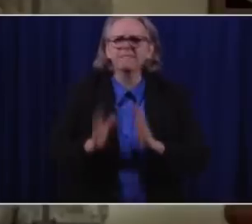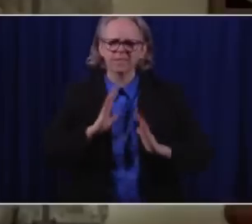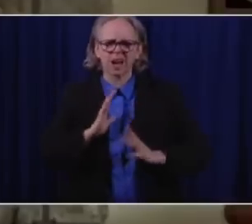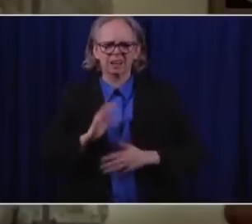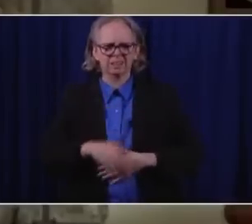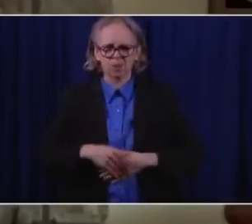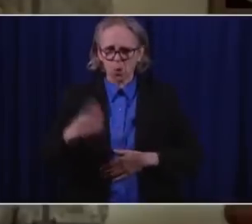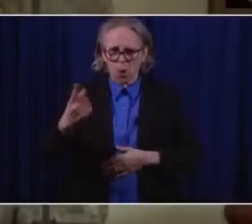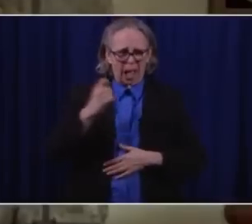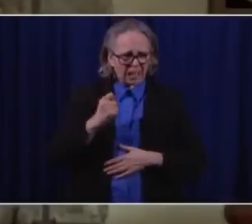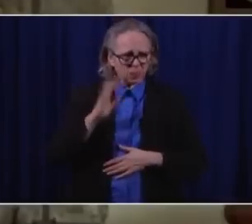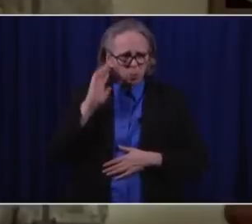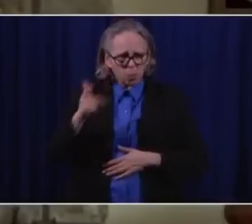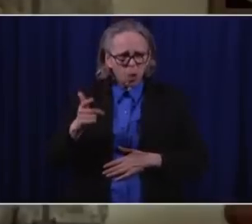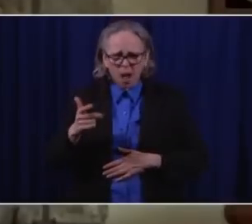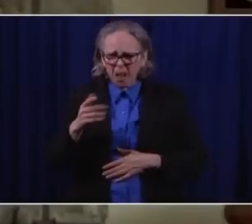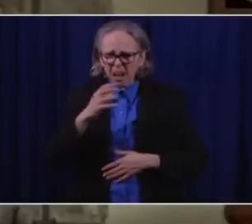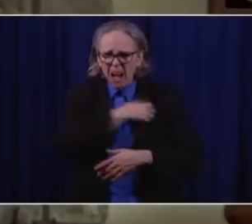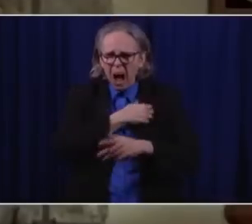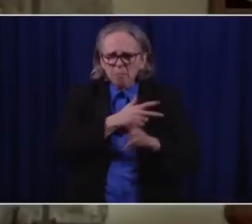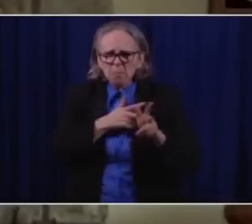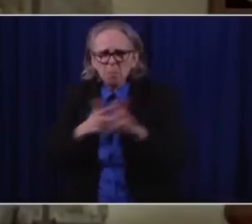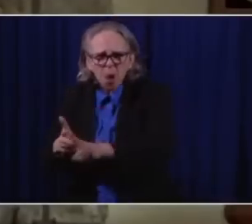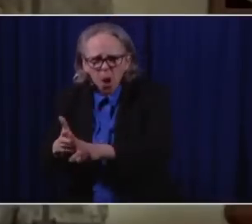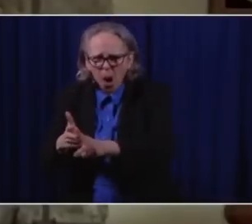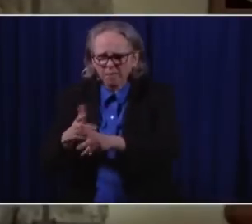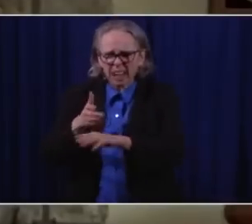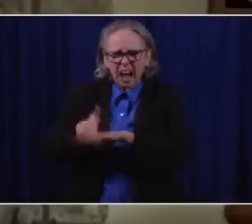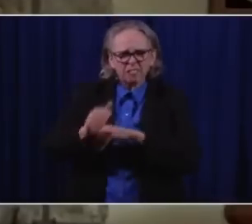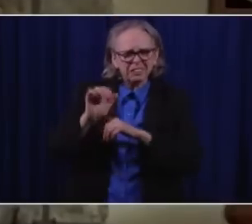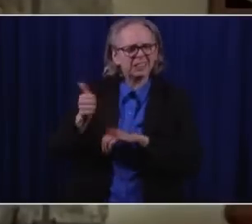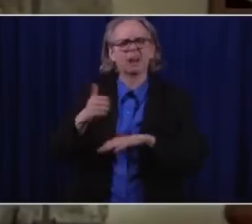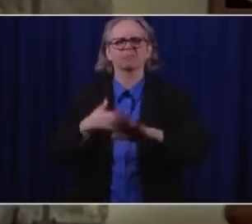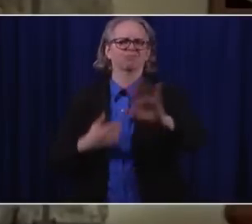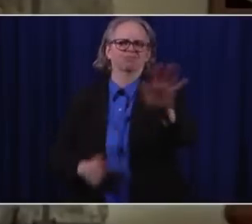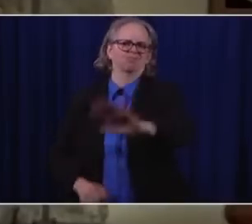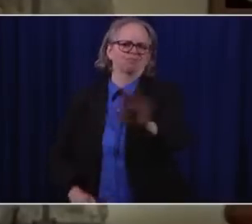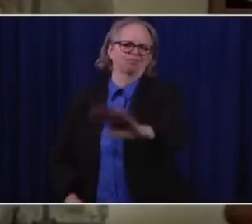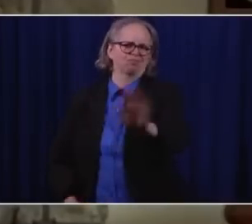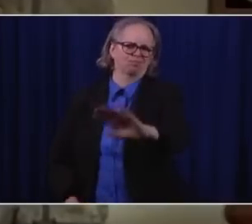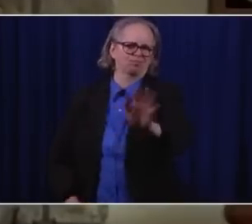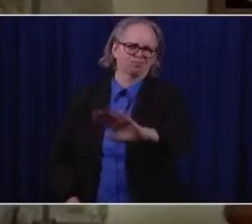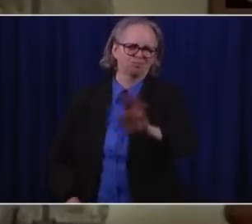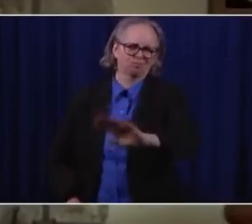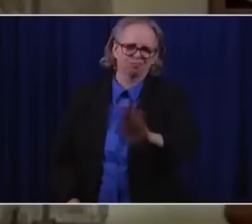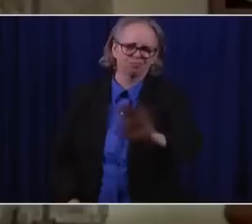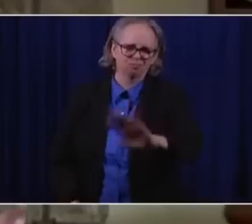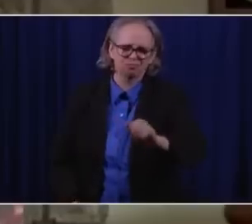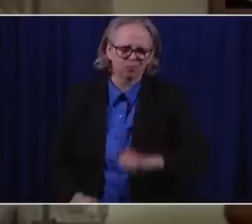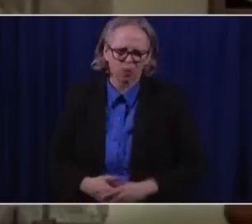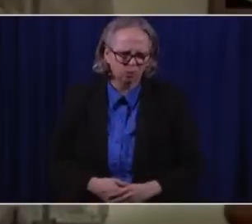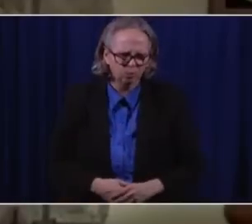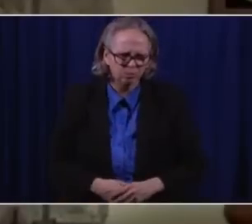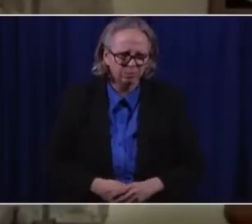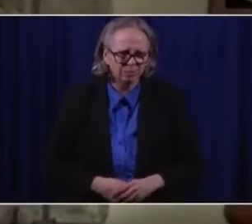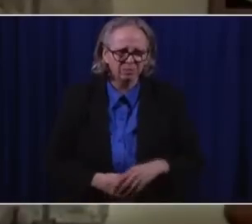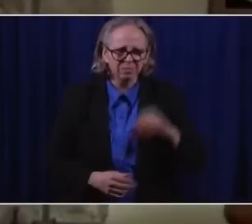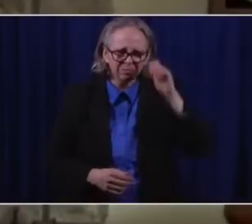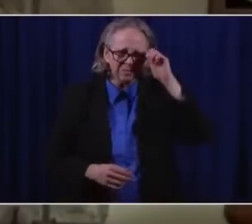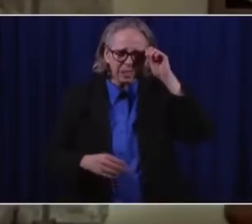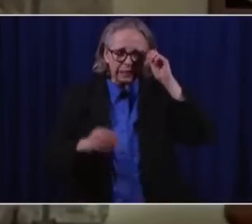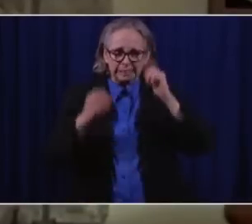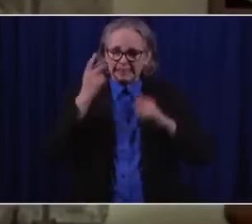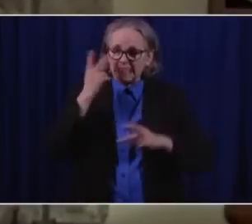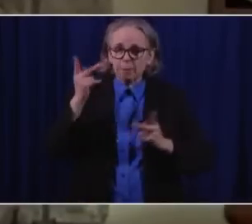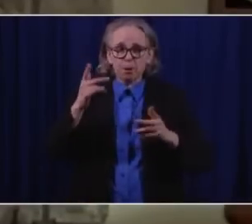don't anticipate this. We don't anticipate that police will go pull someone over if they see them driving at night. We should assume that they have a